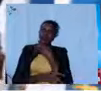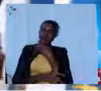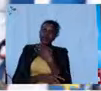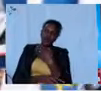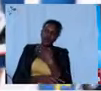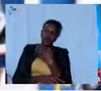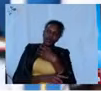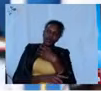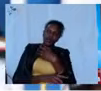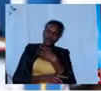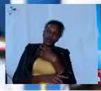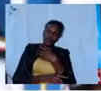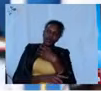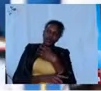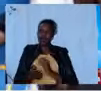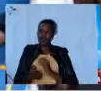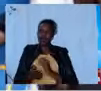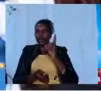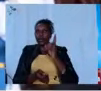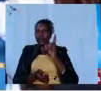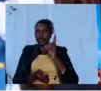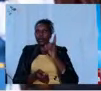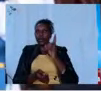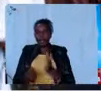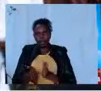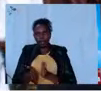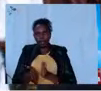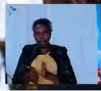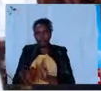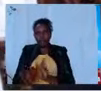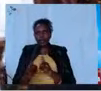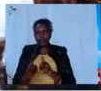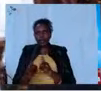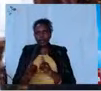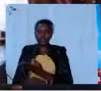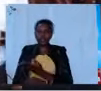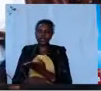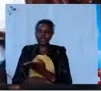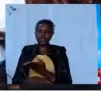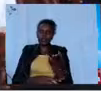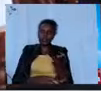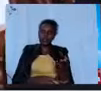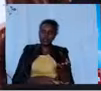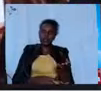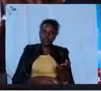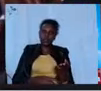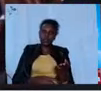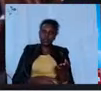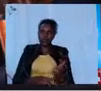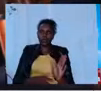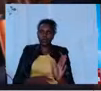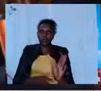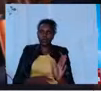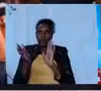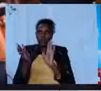find. Knock and the door shall be opened unto you.